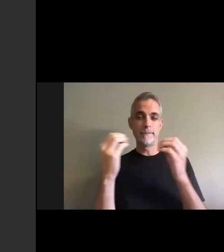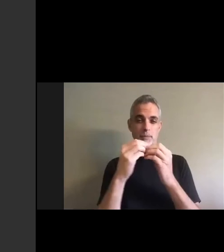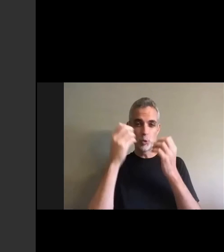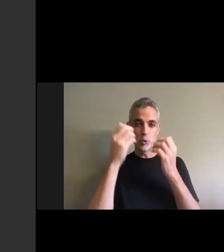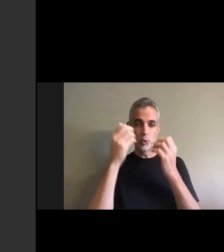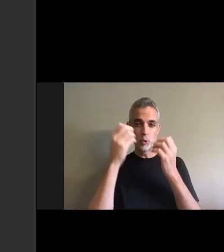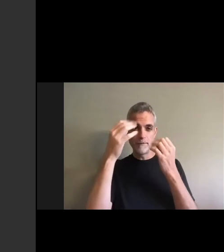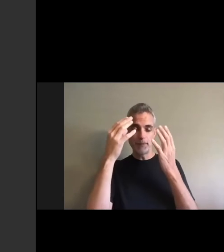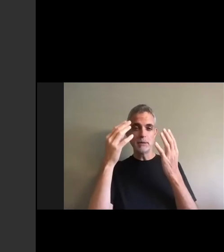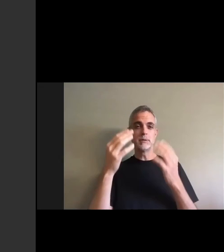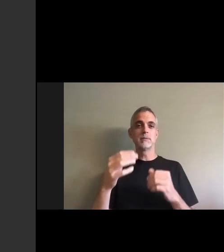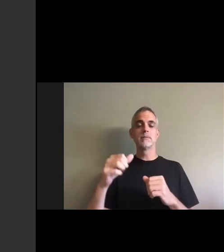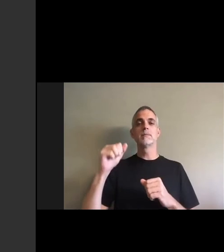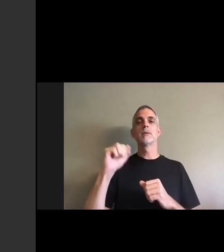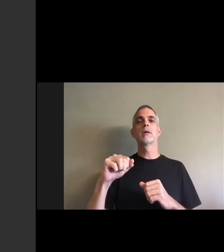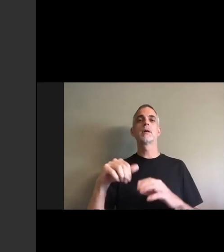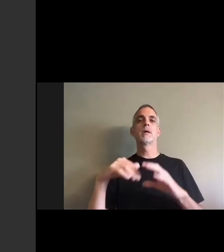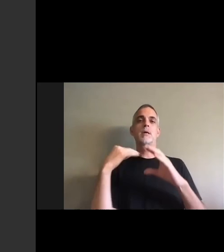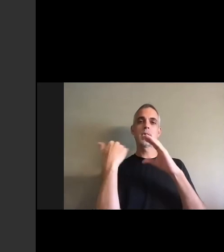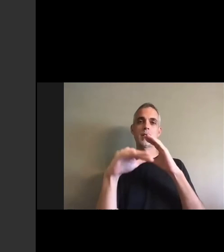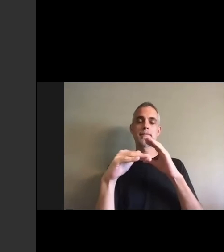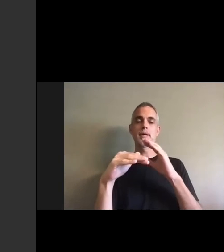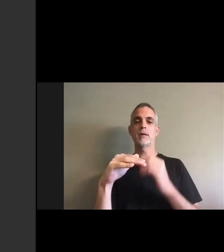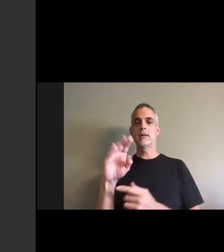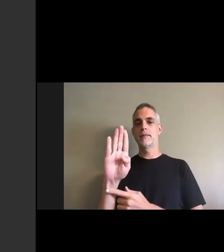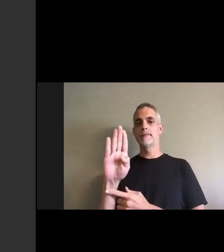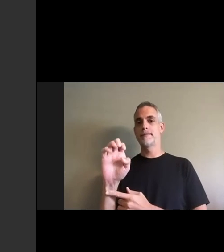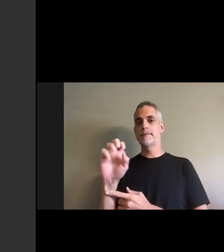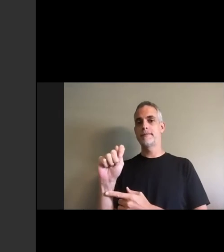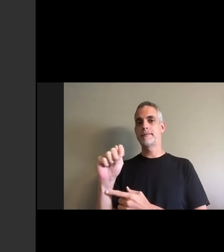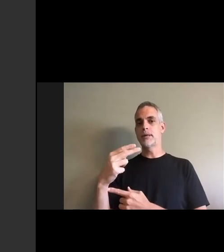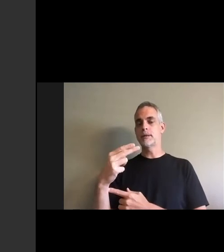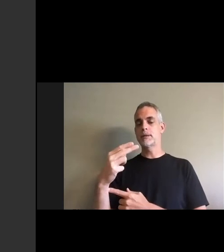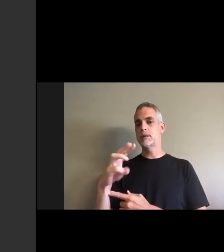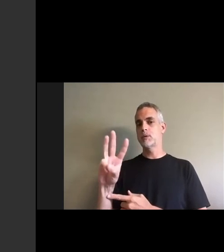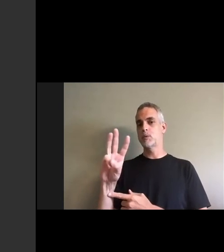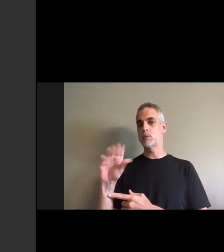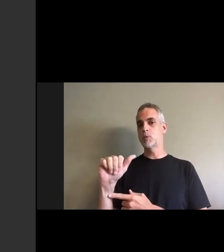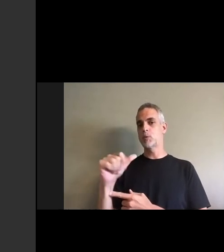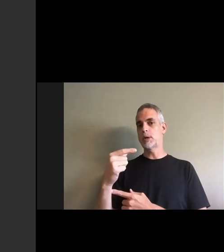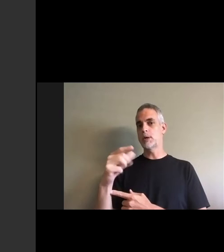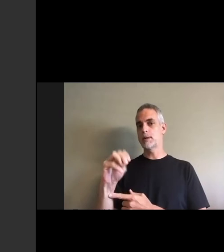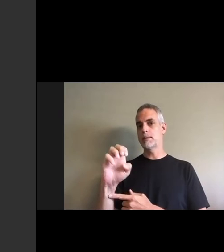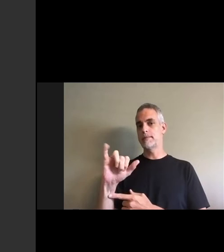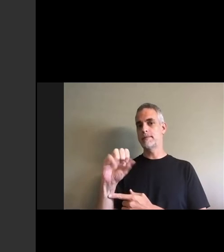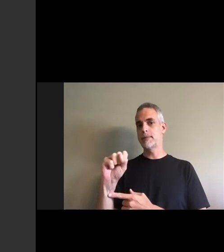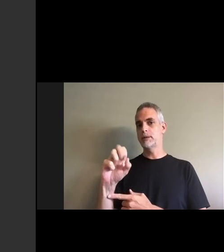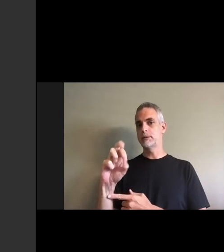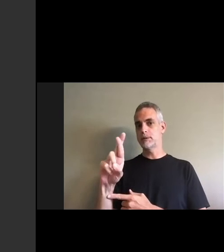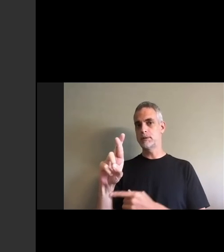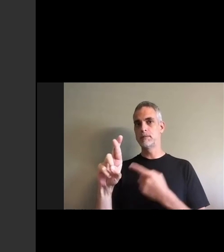partnership. If you want more information about deaf-friendly events, you can contact Beth